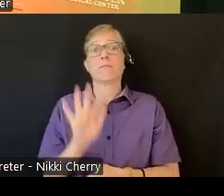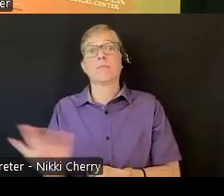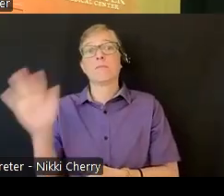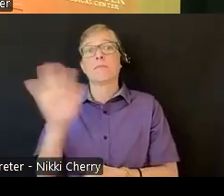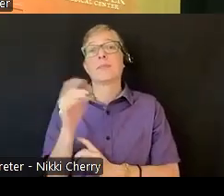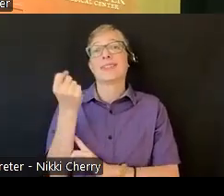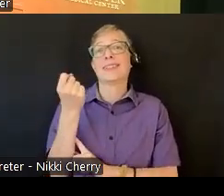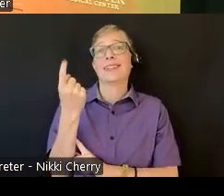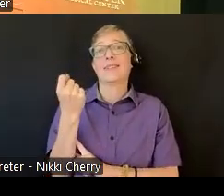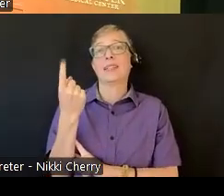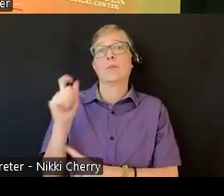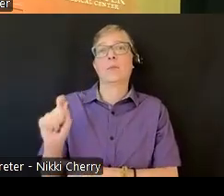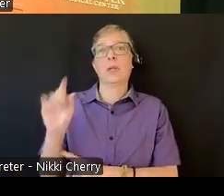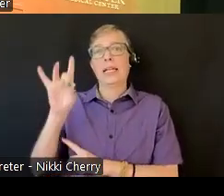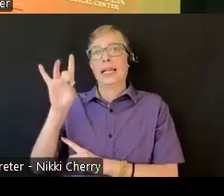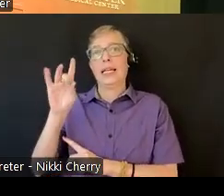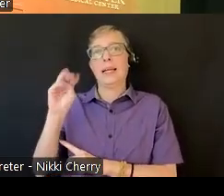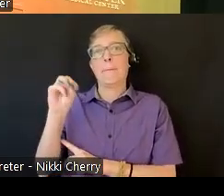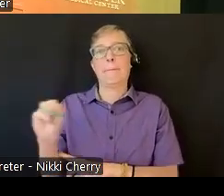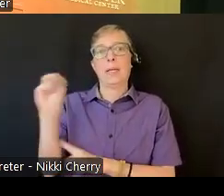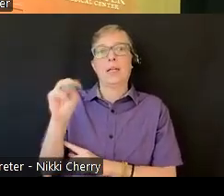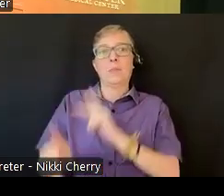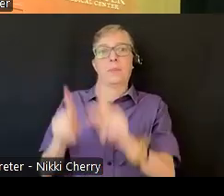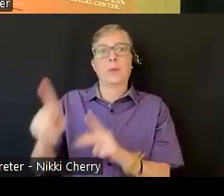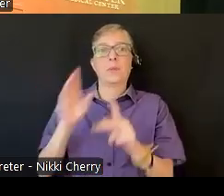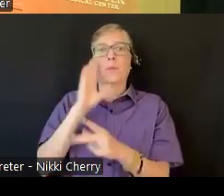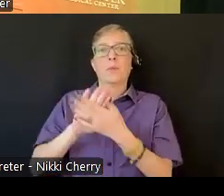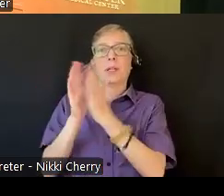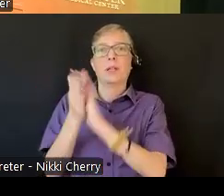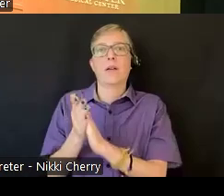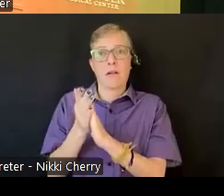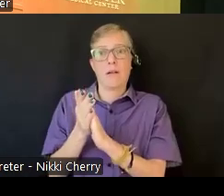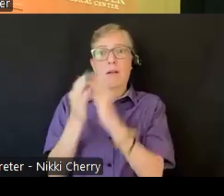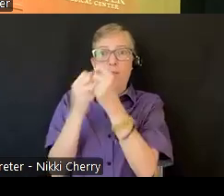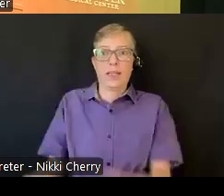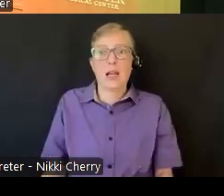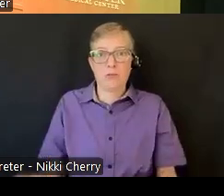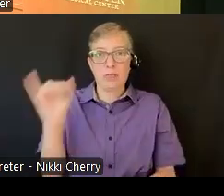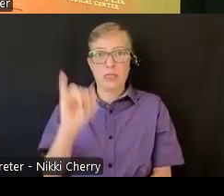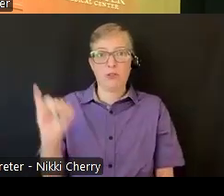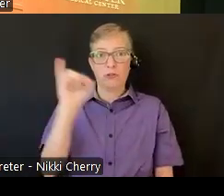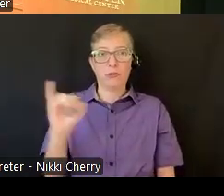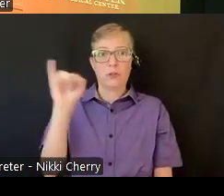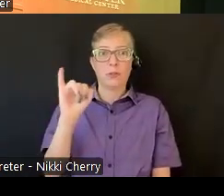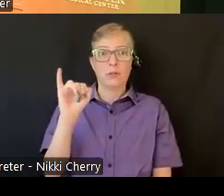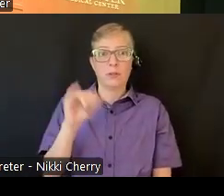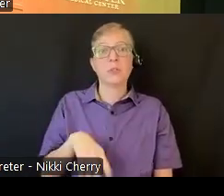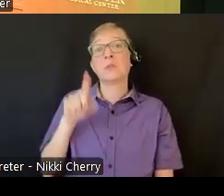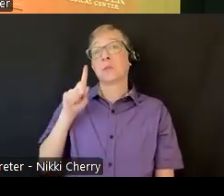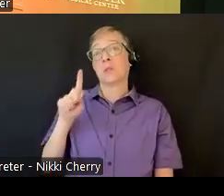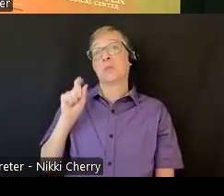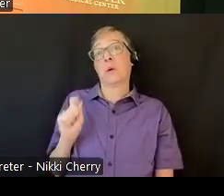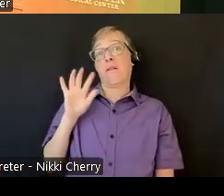million people uninsured. That includes about 1.5 million people in the New York State. And the cost